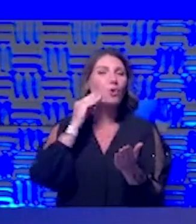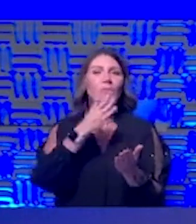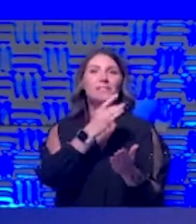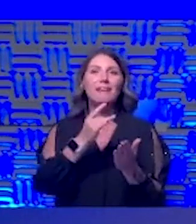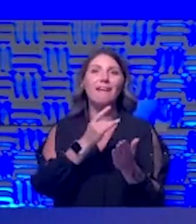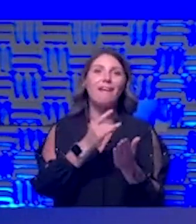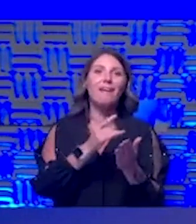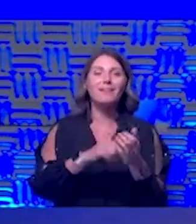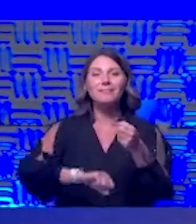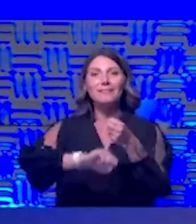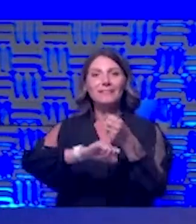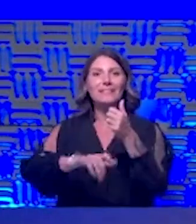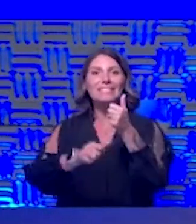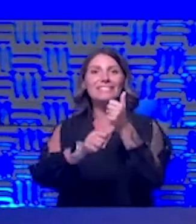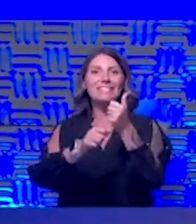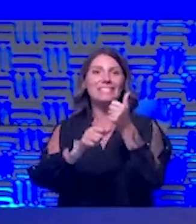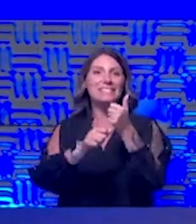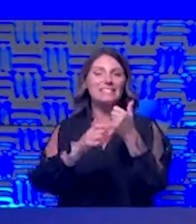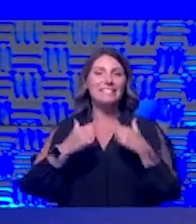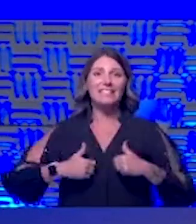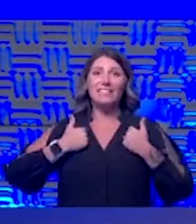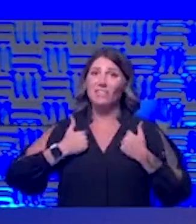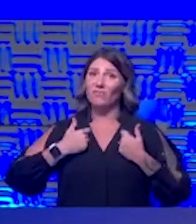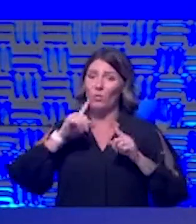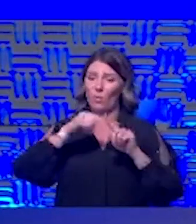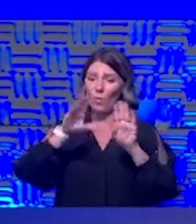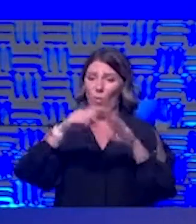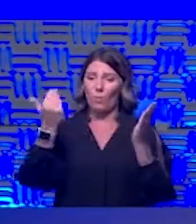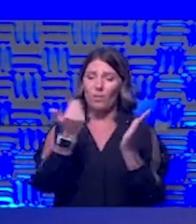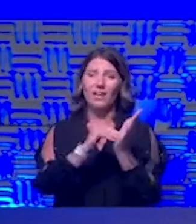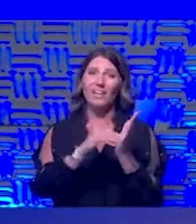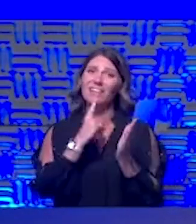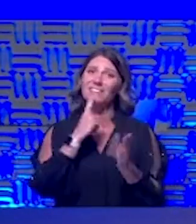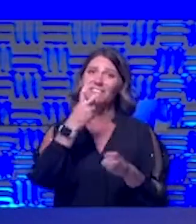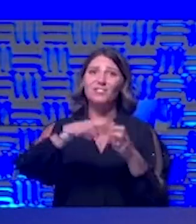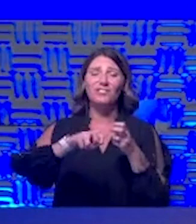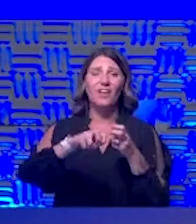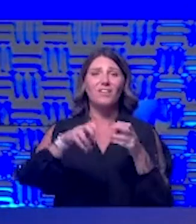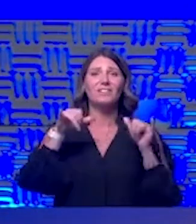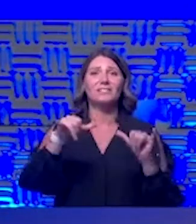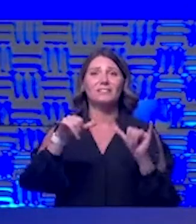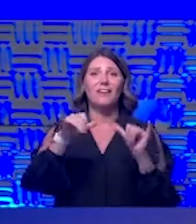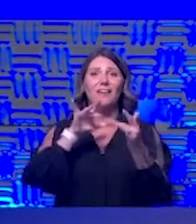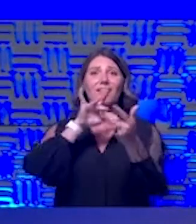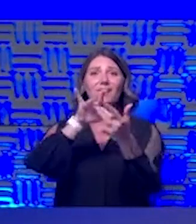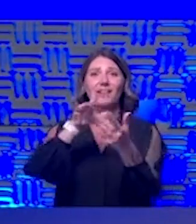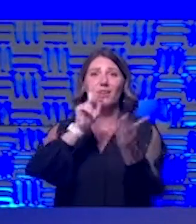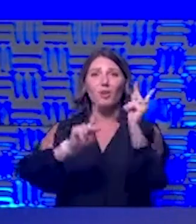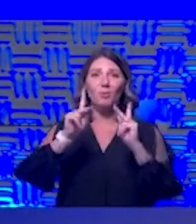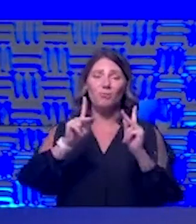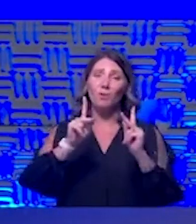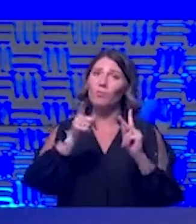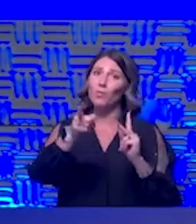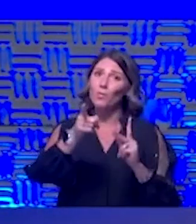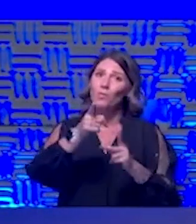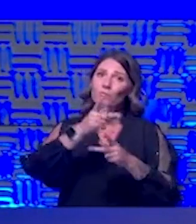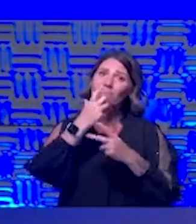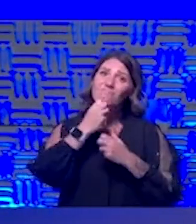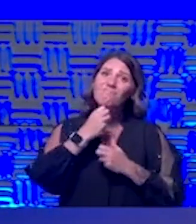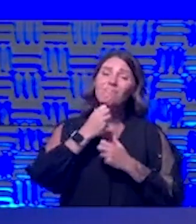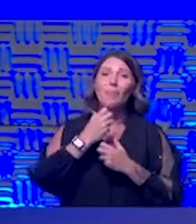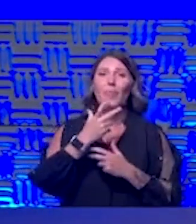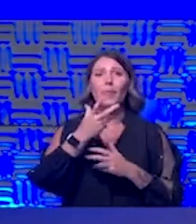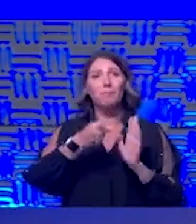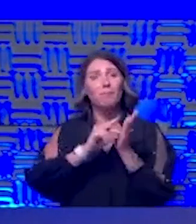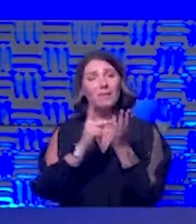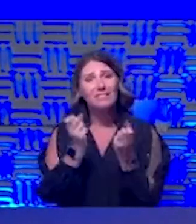reopen. It's just hard right now out there, and staying connected to the people we care about means so darn much. Whether